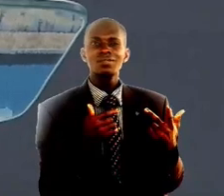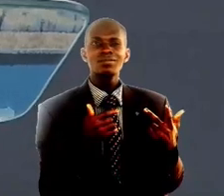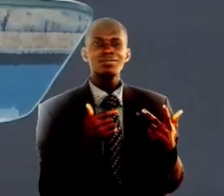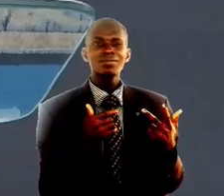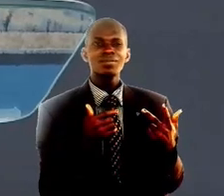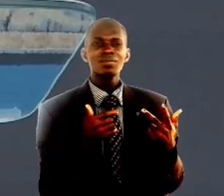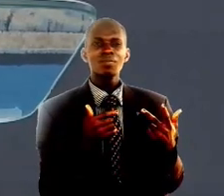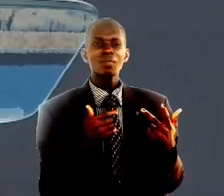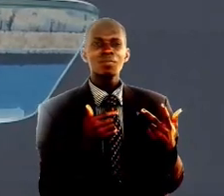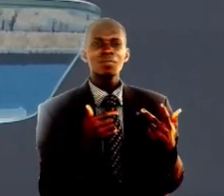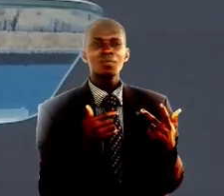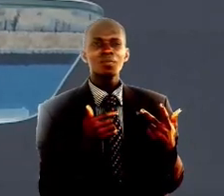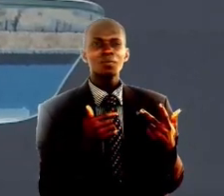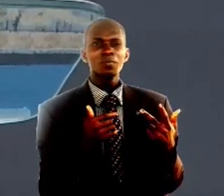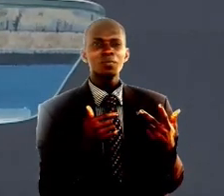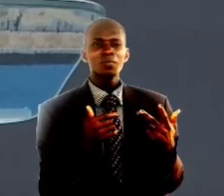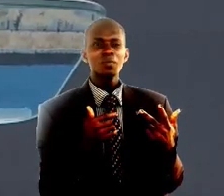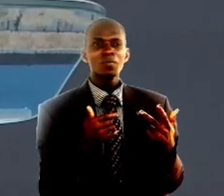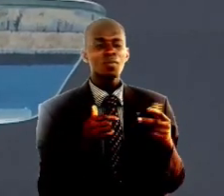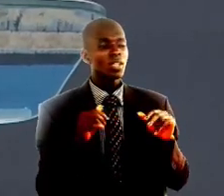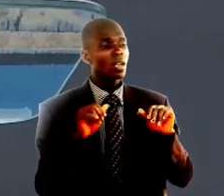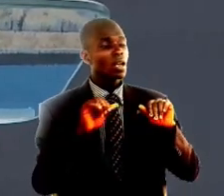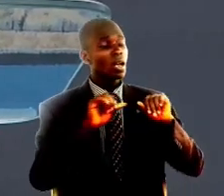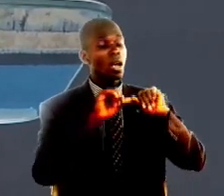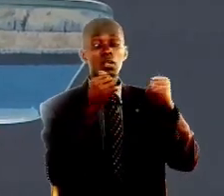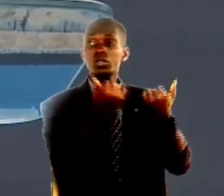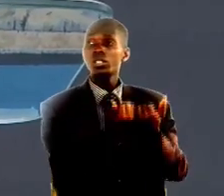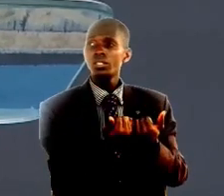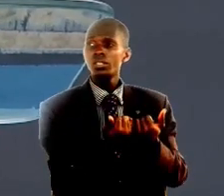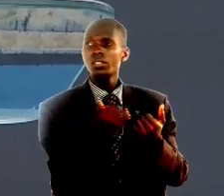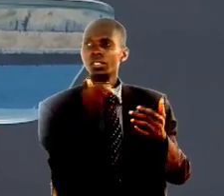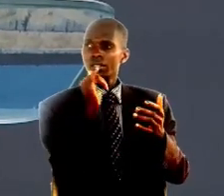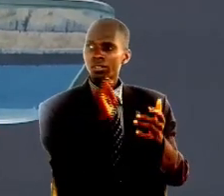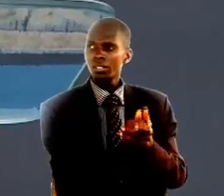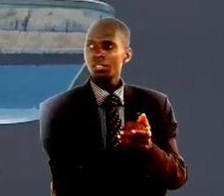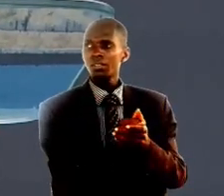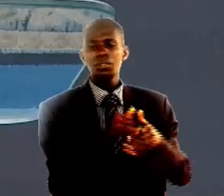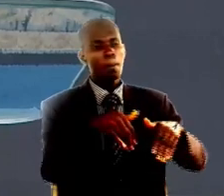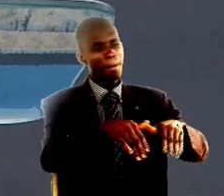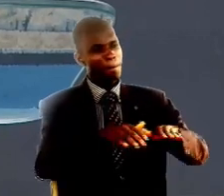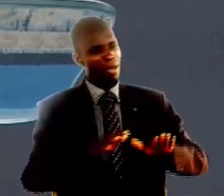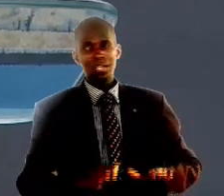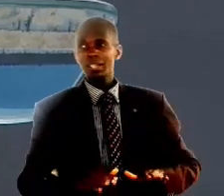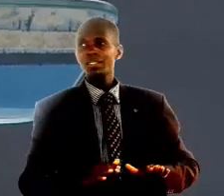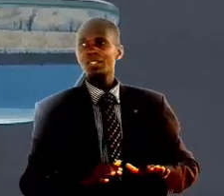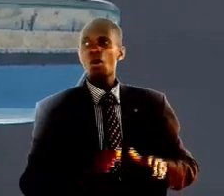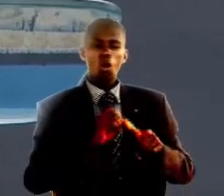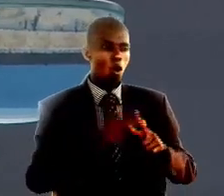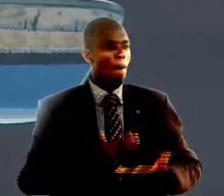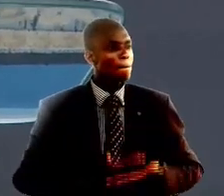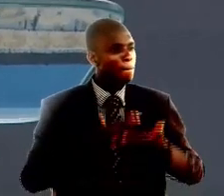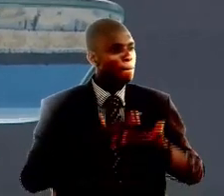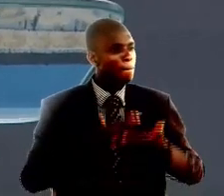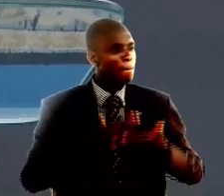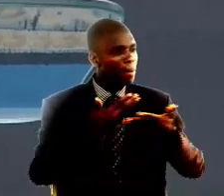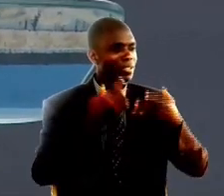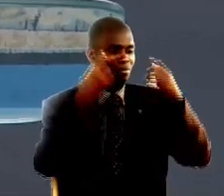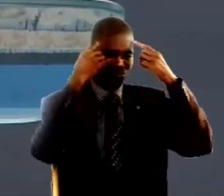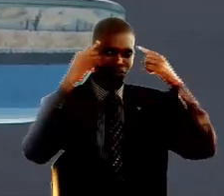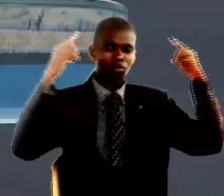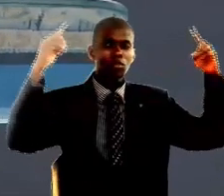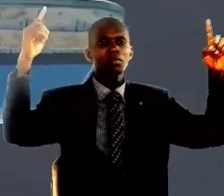we're looking at associates that bury or birth